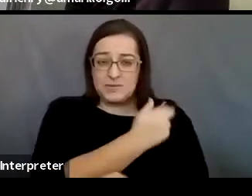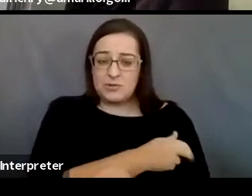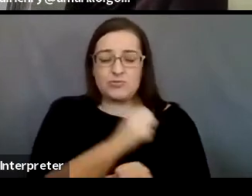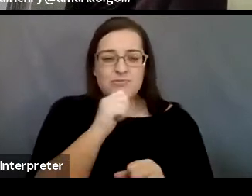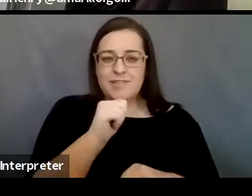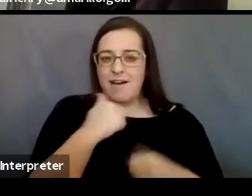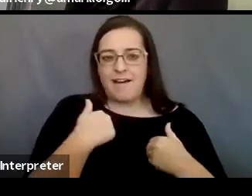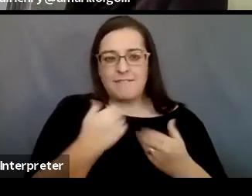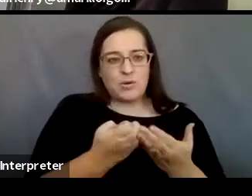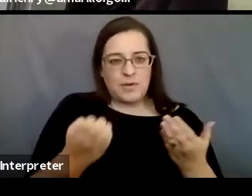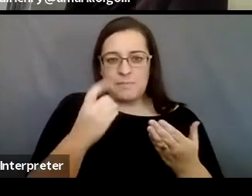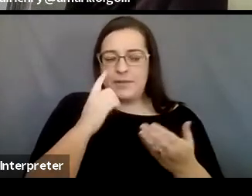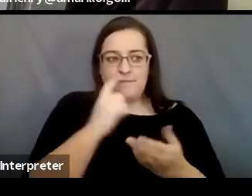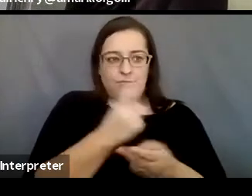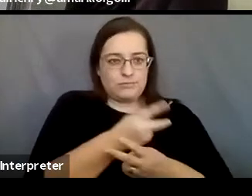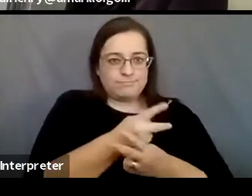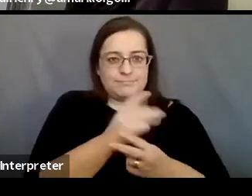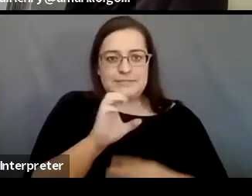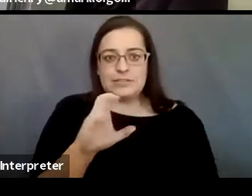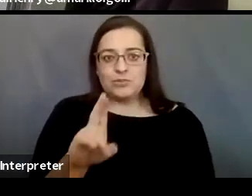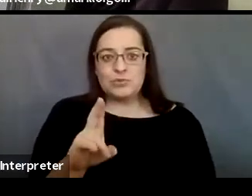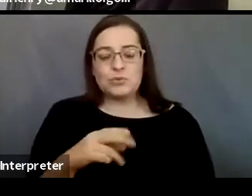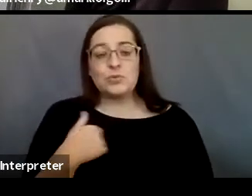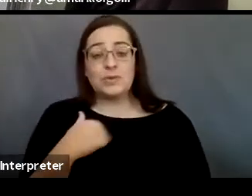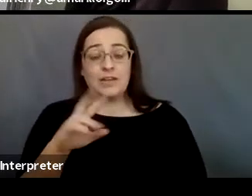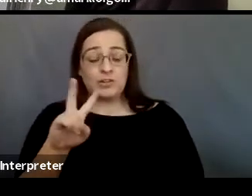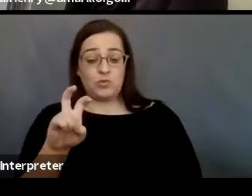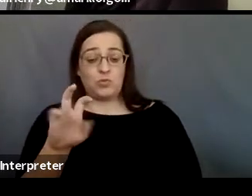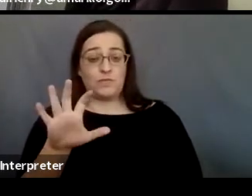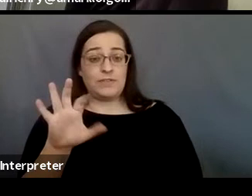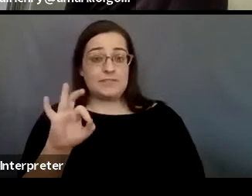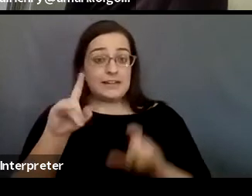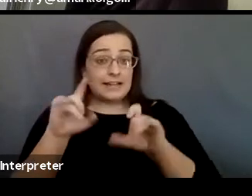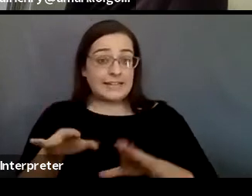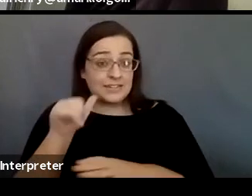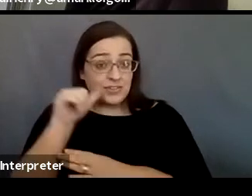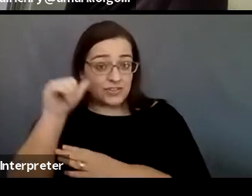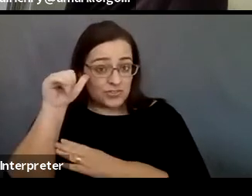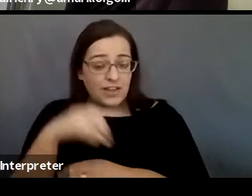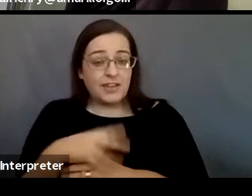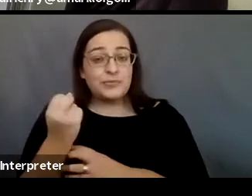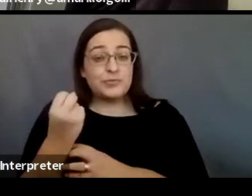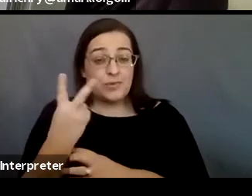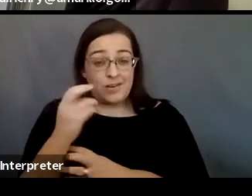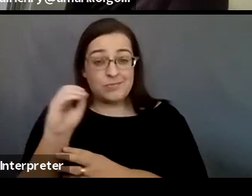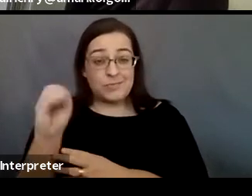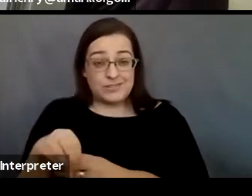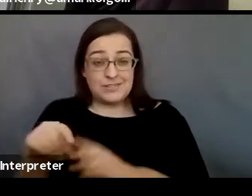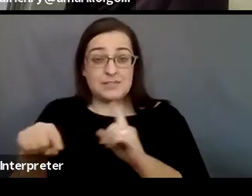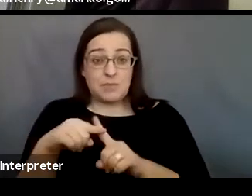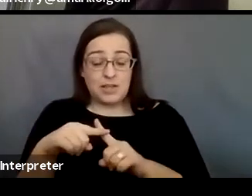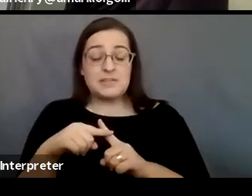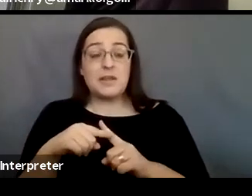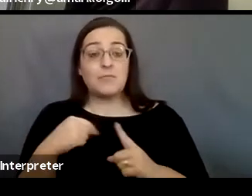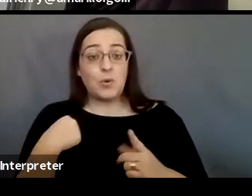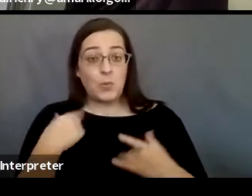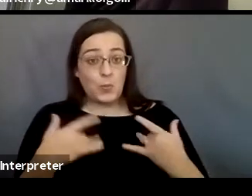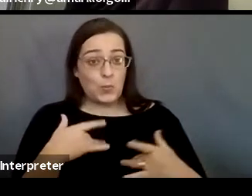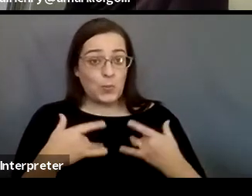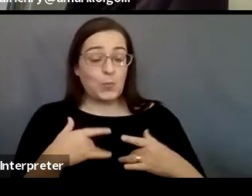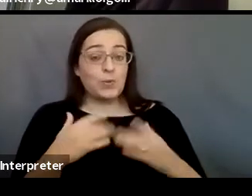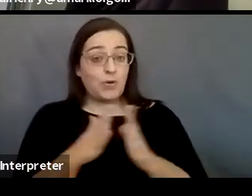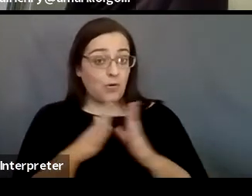our outpatient testing, yesterday we did 259 tests. We had a 12% positivity rate. That's exciting.